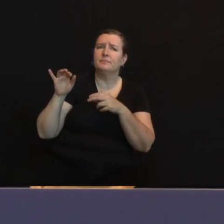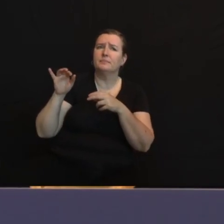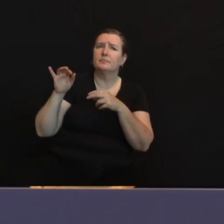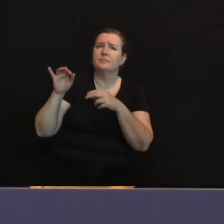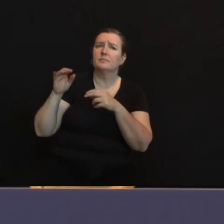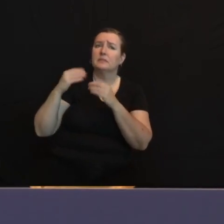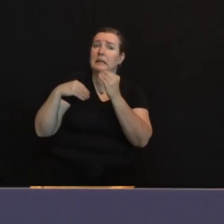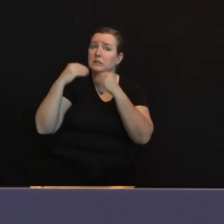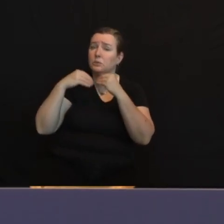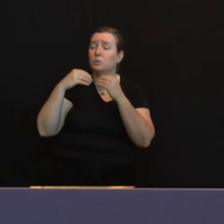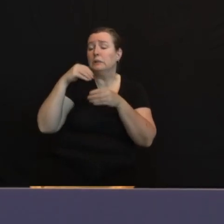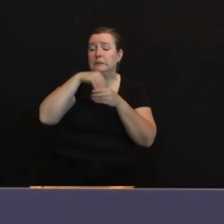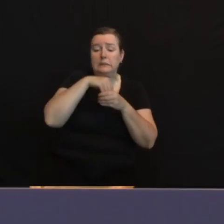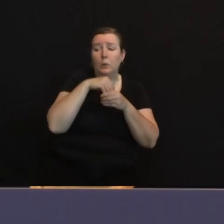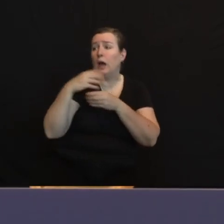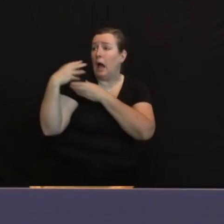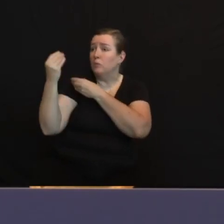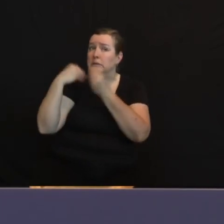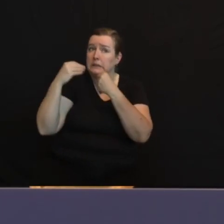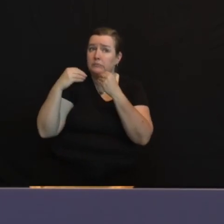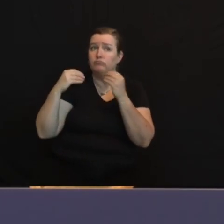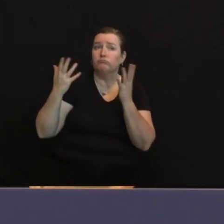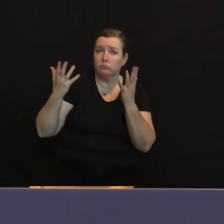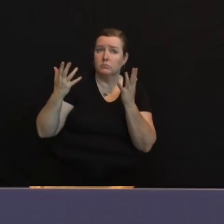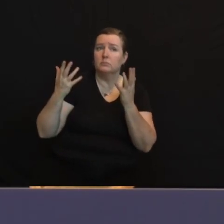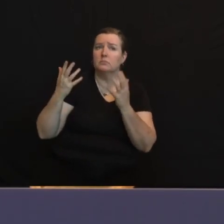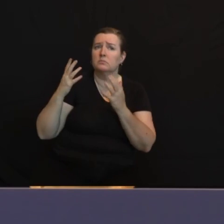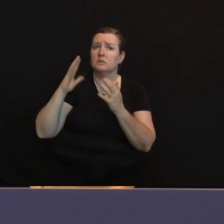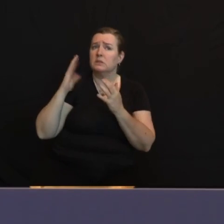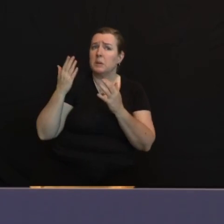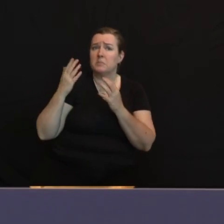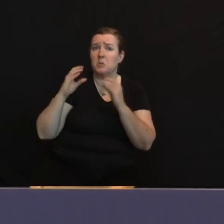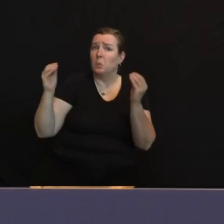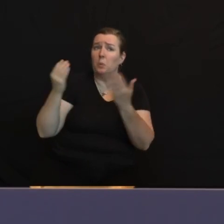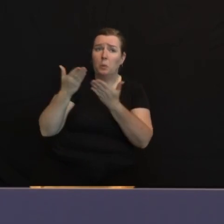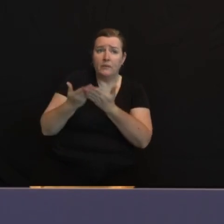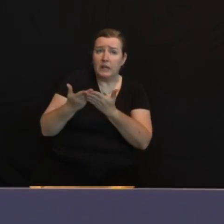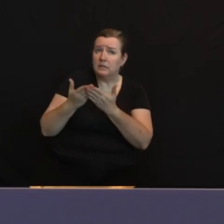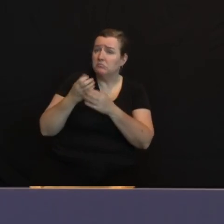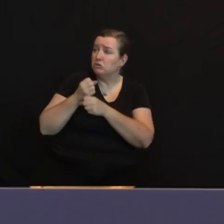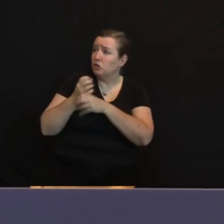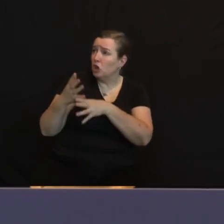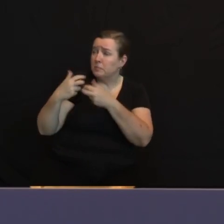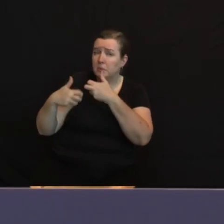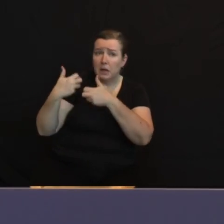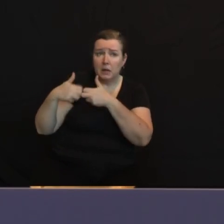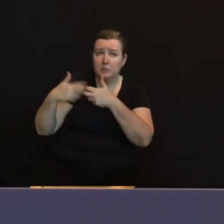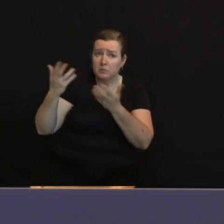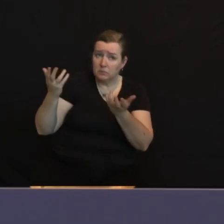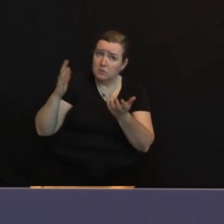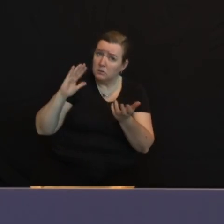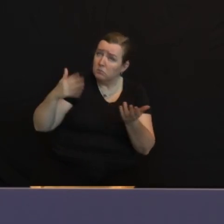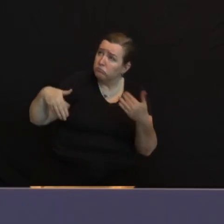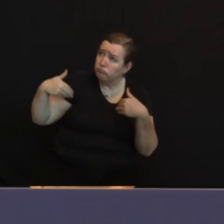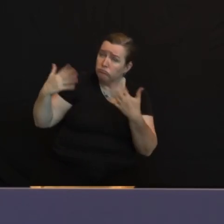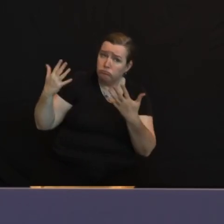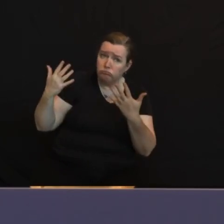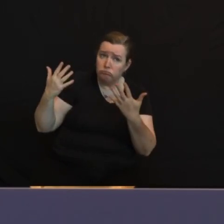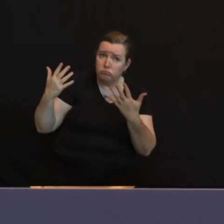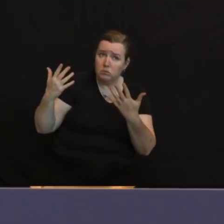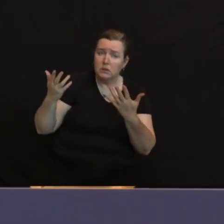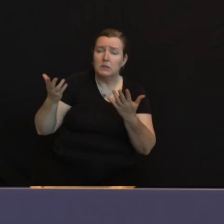indoor gyms, no evidence that this is causing any problem. Can you give us any